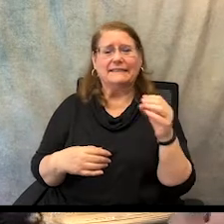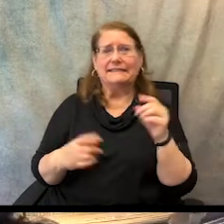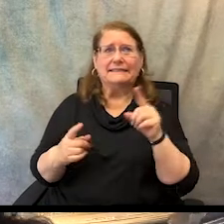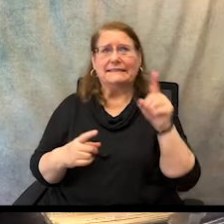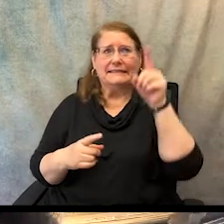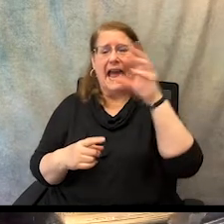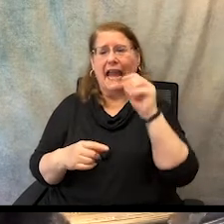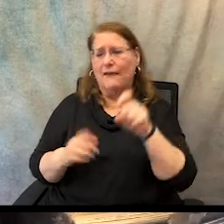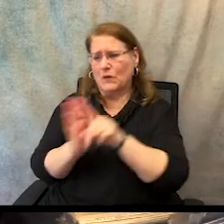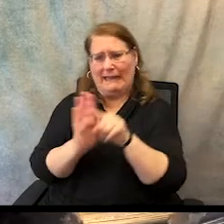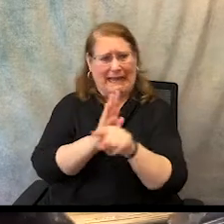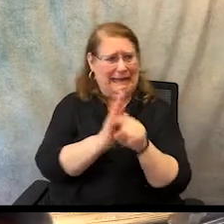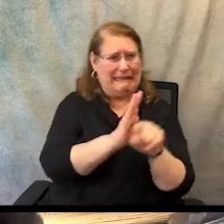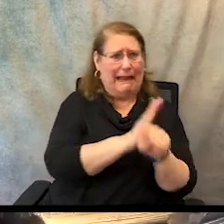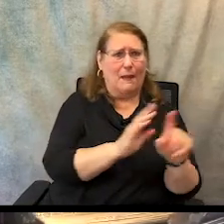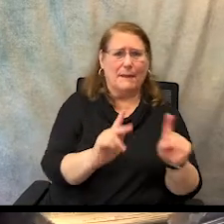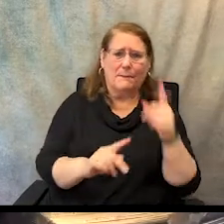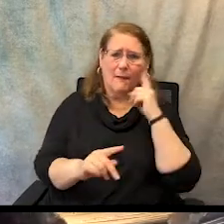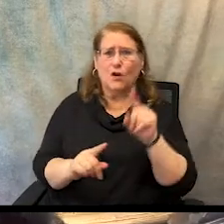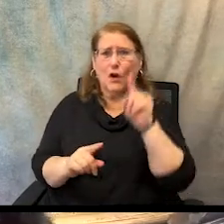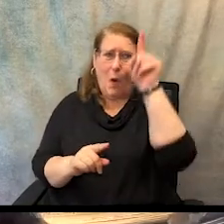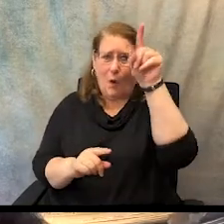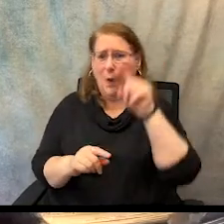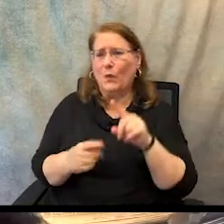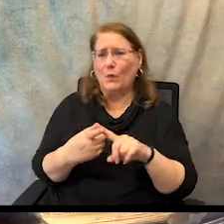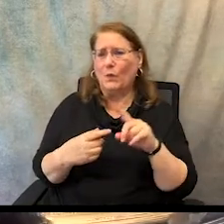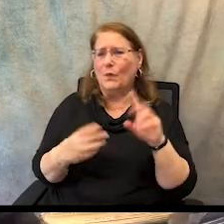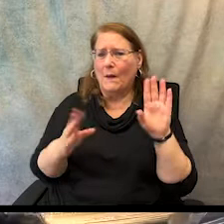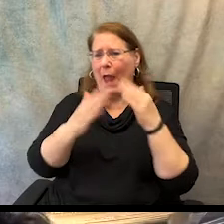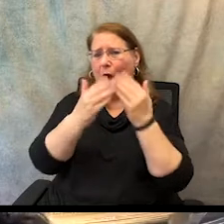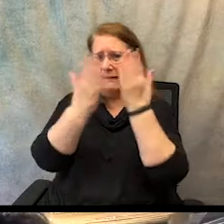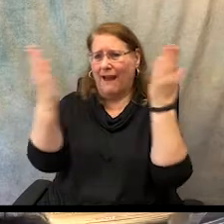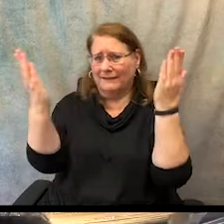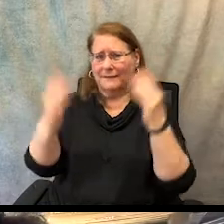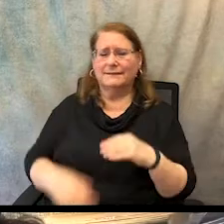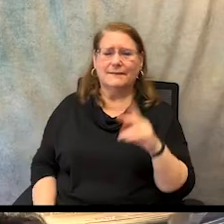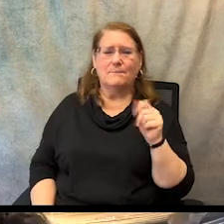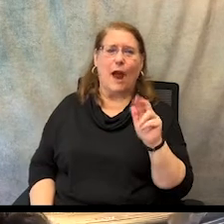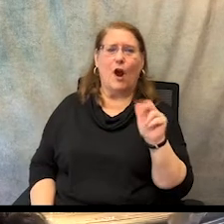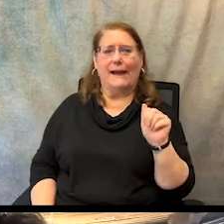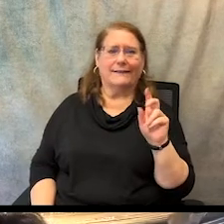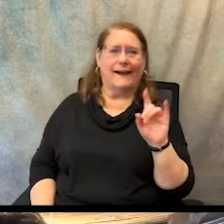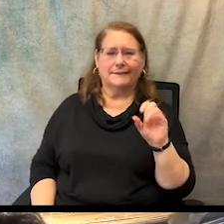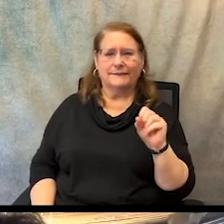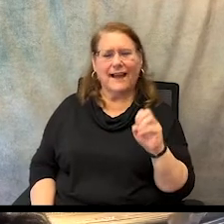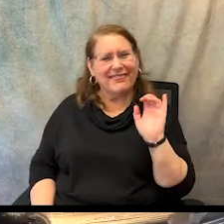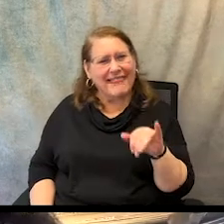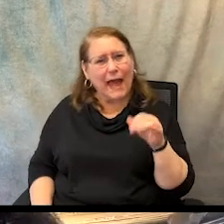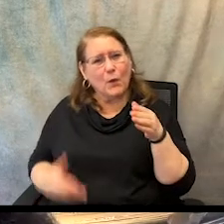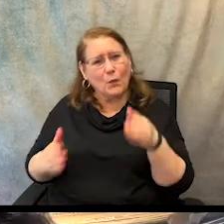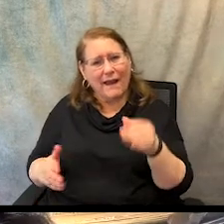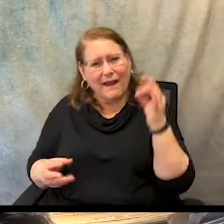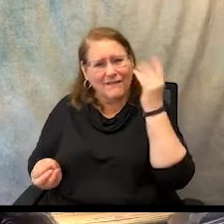in the paradise and I have to kill other people to go to the paradise. You know, yeah. This mentality, I